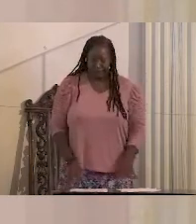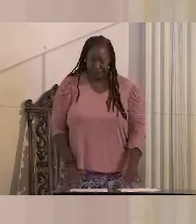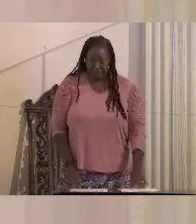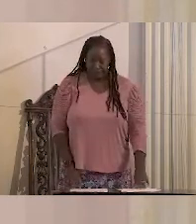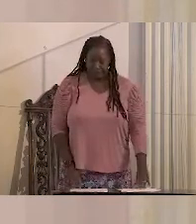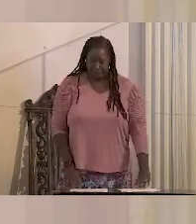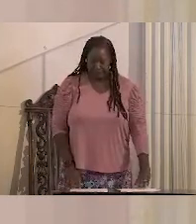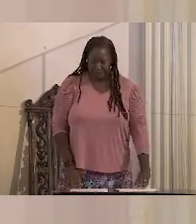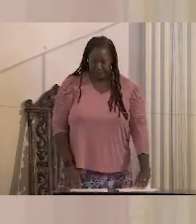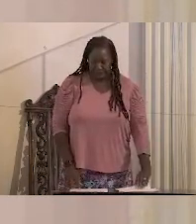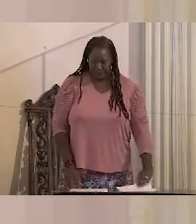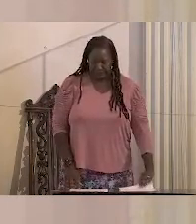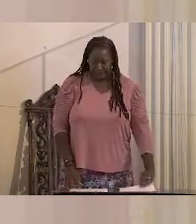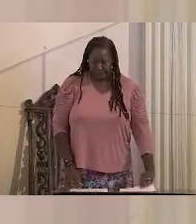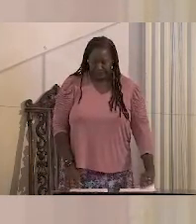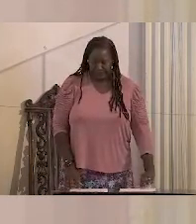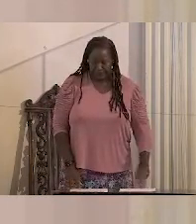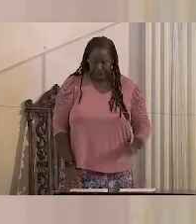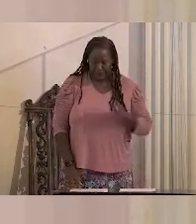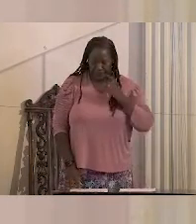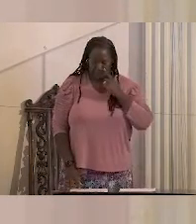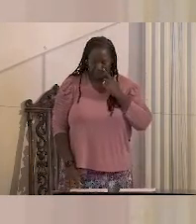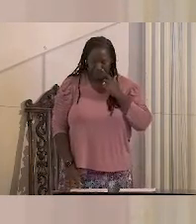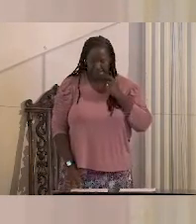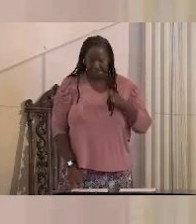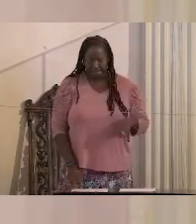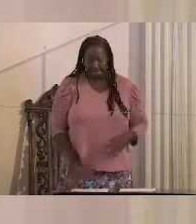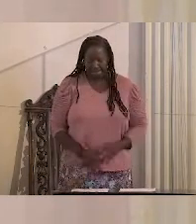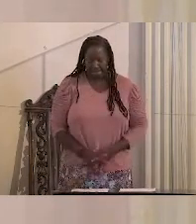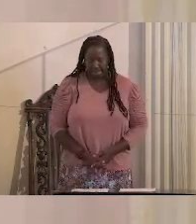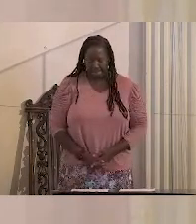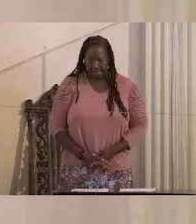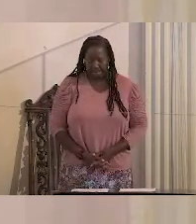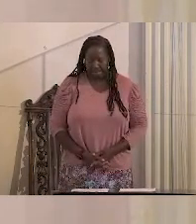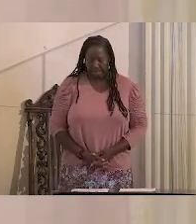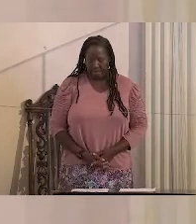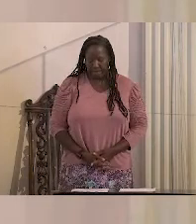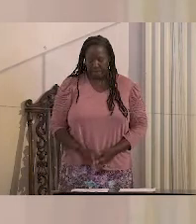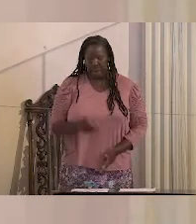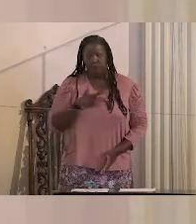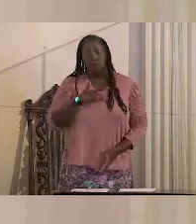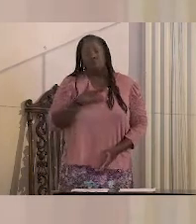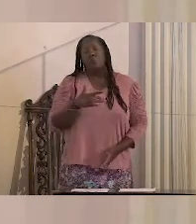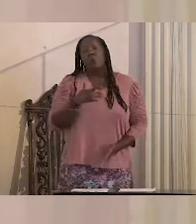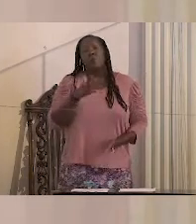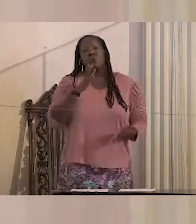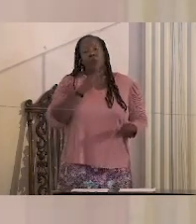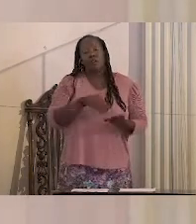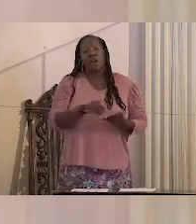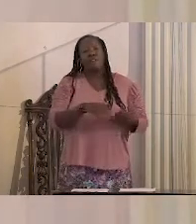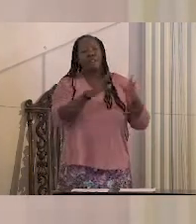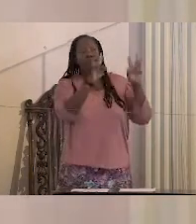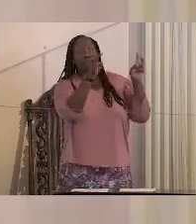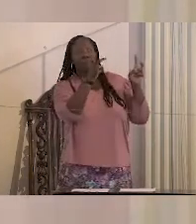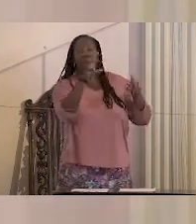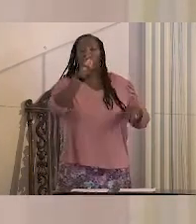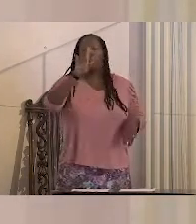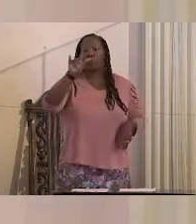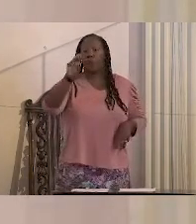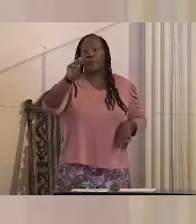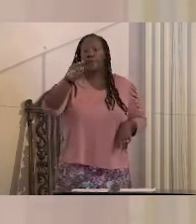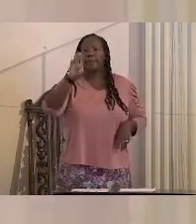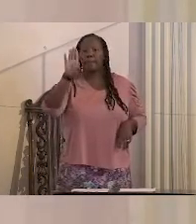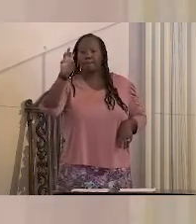You know, we often quote the William Blake reading when he writes that joy and woe are